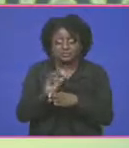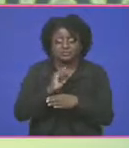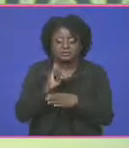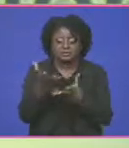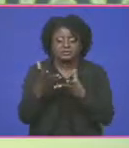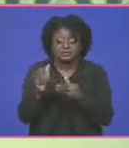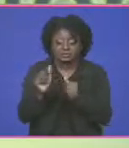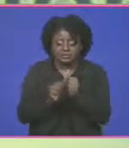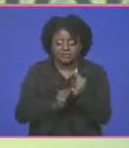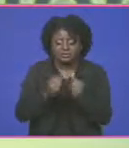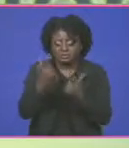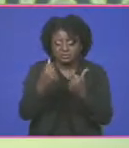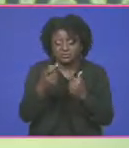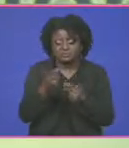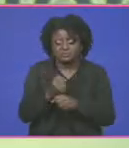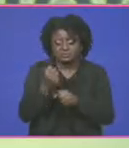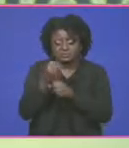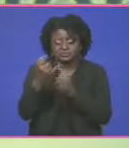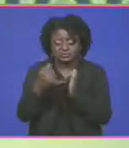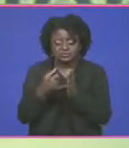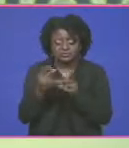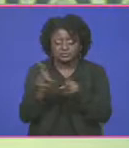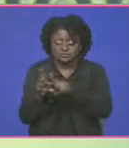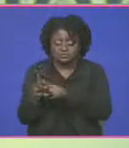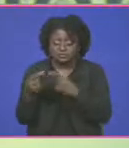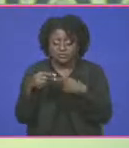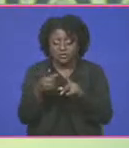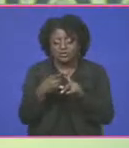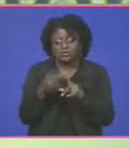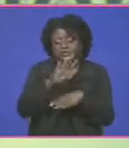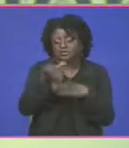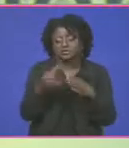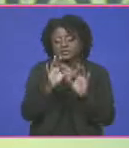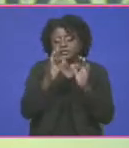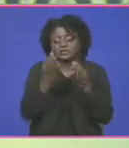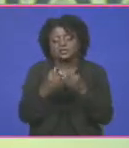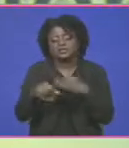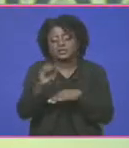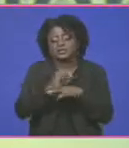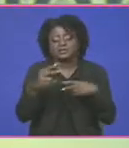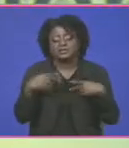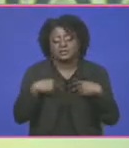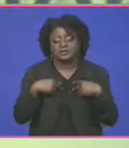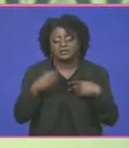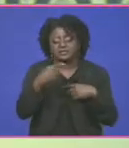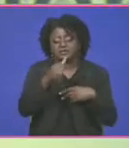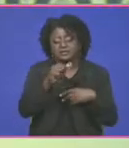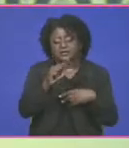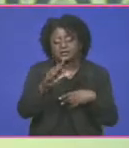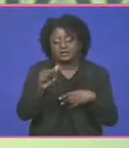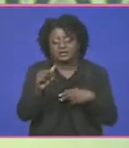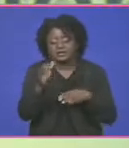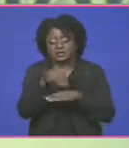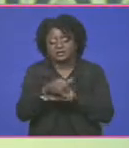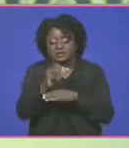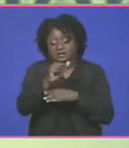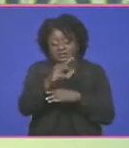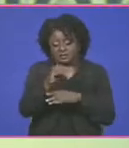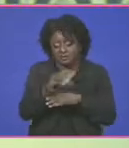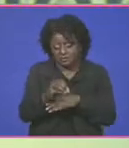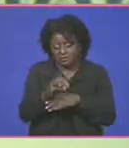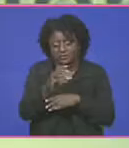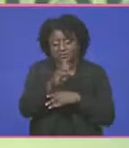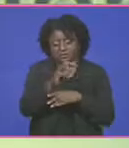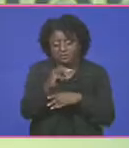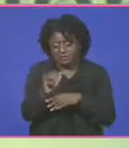it. And we're also going to all the family islands and having gala nights as well, Abaco, Exuma, Grand Bahama, and